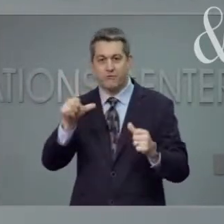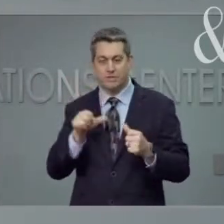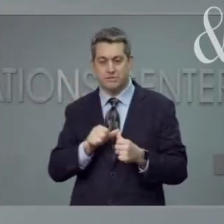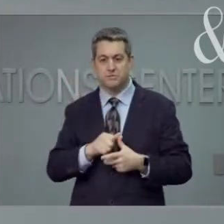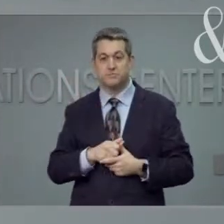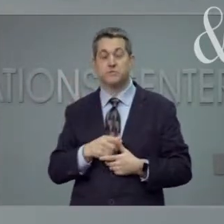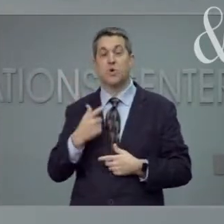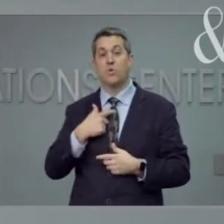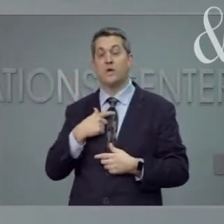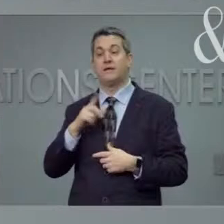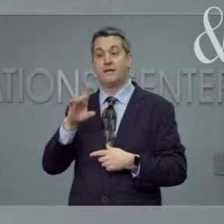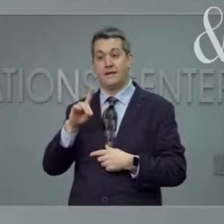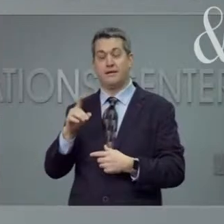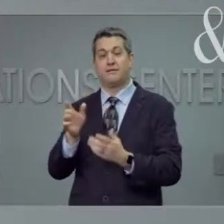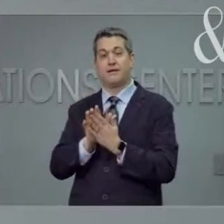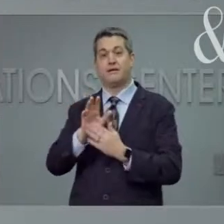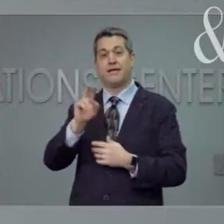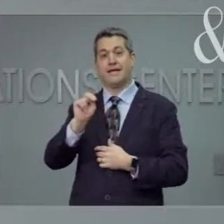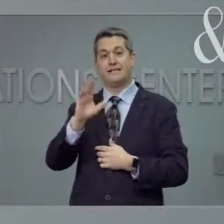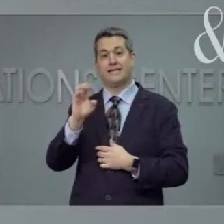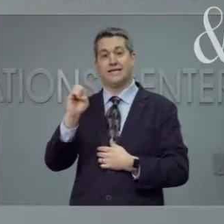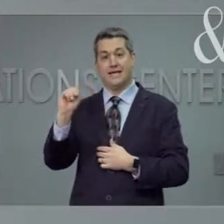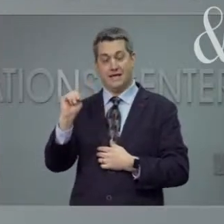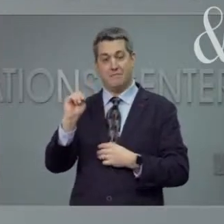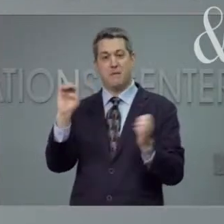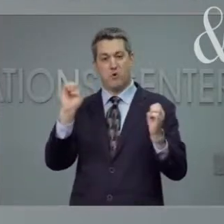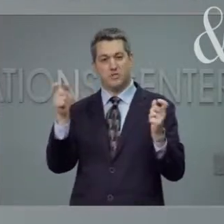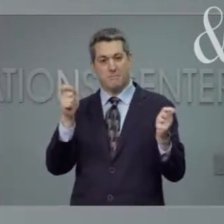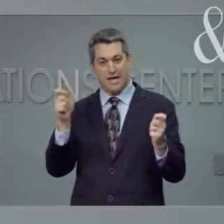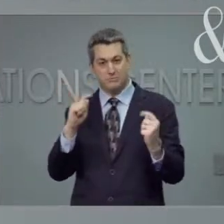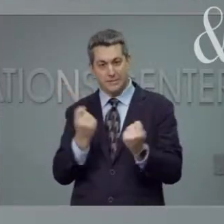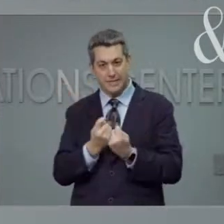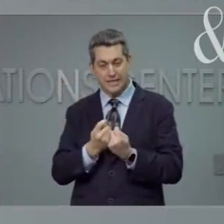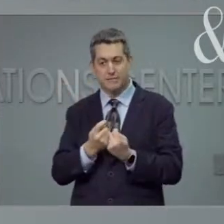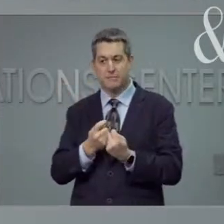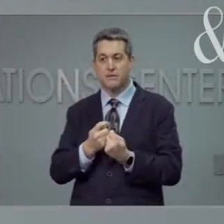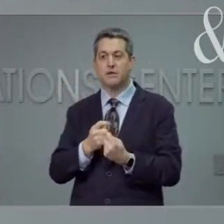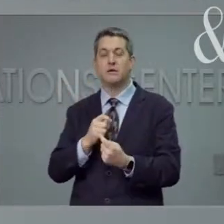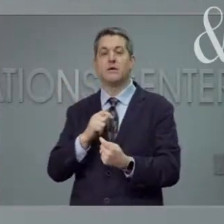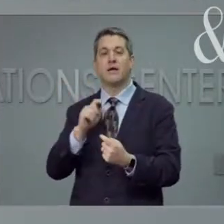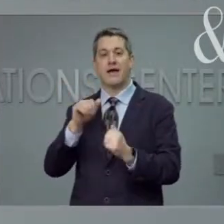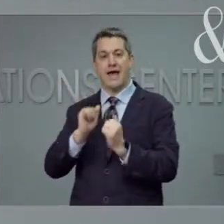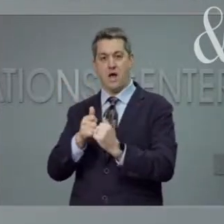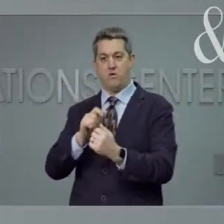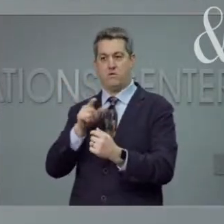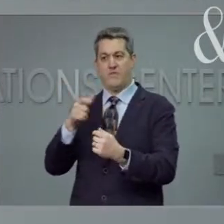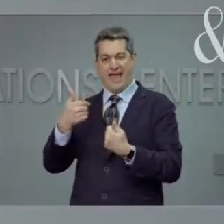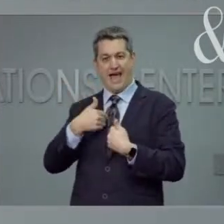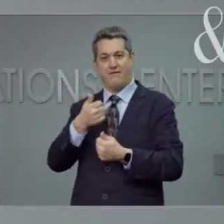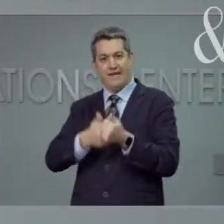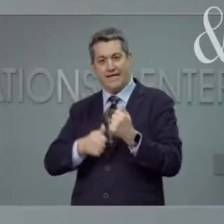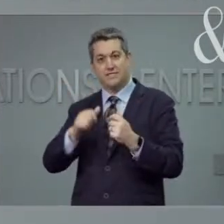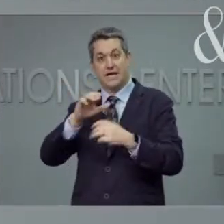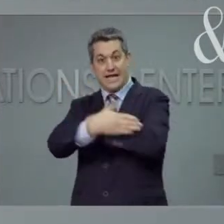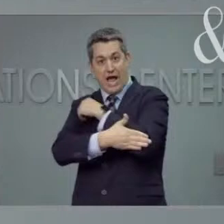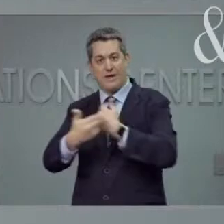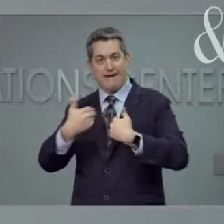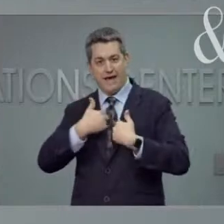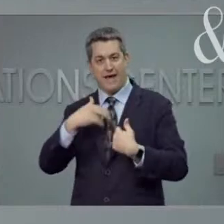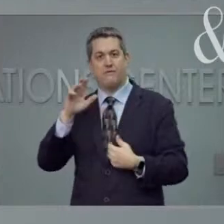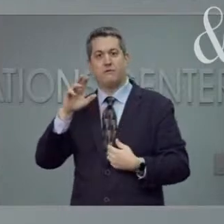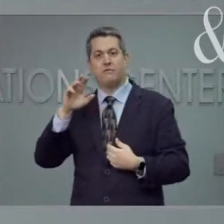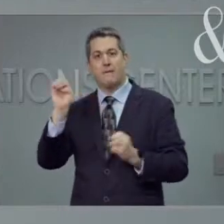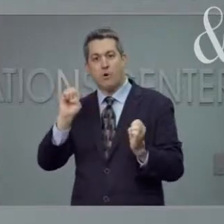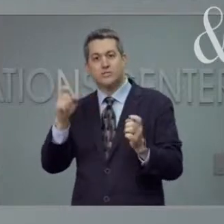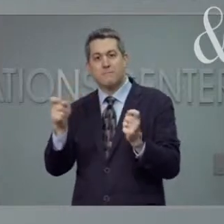the EOC here has worked with local emergency management operations in all of the counties and have notified them that